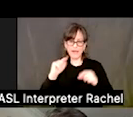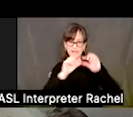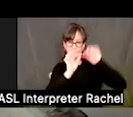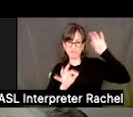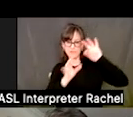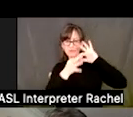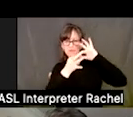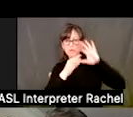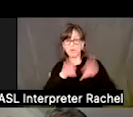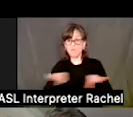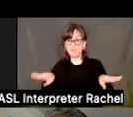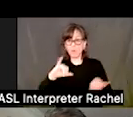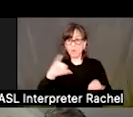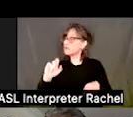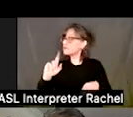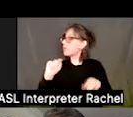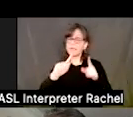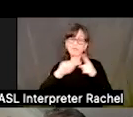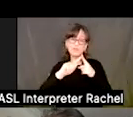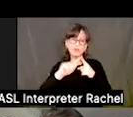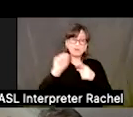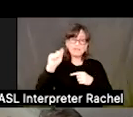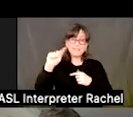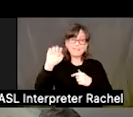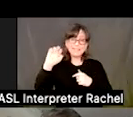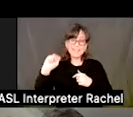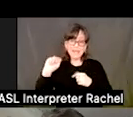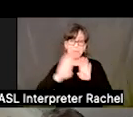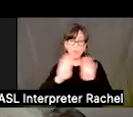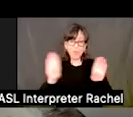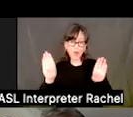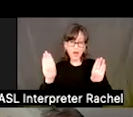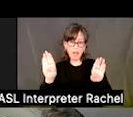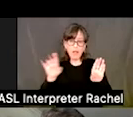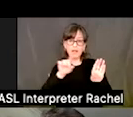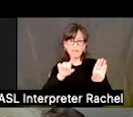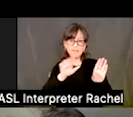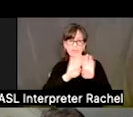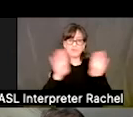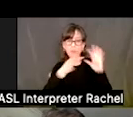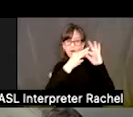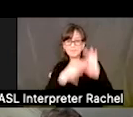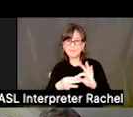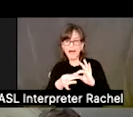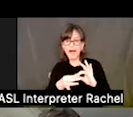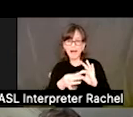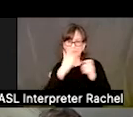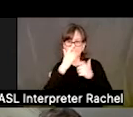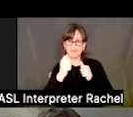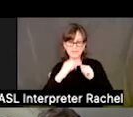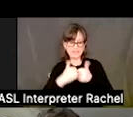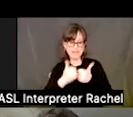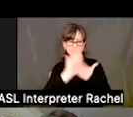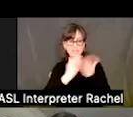floor joist to the stem wall. In this case, they used it as a wall tie, but interesting how some of the